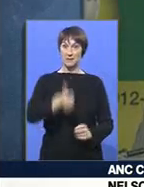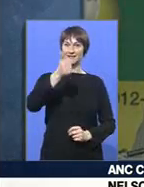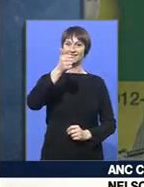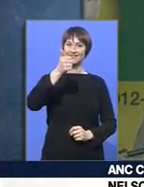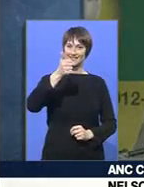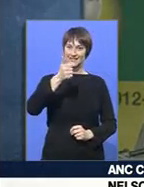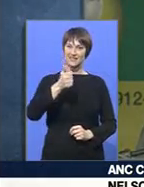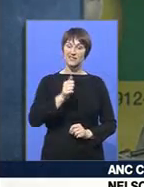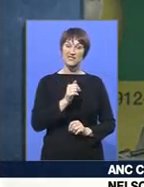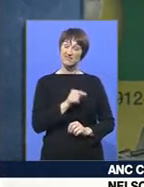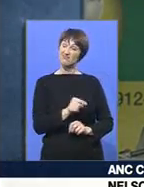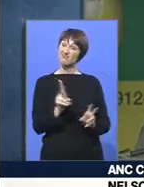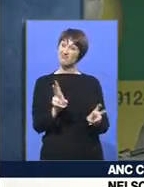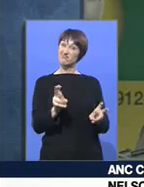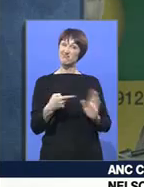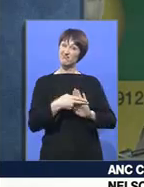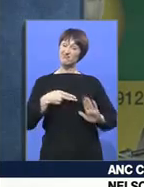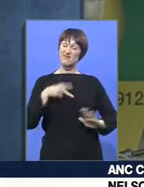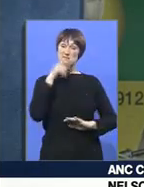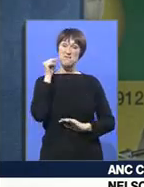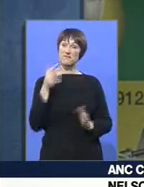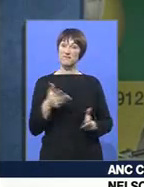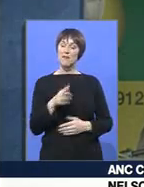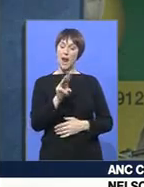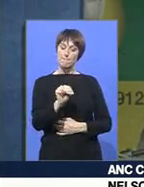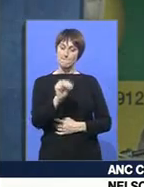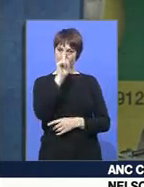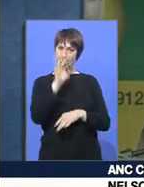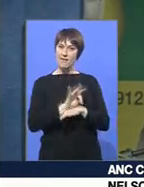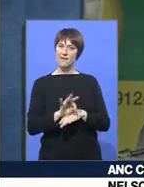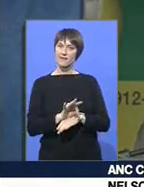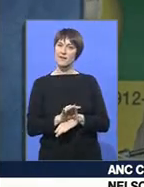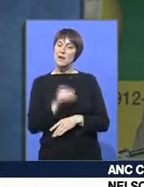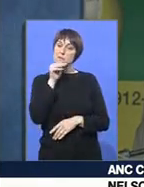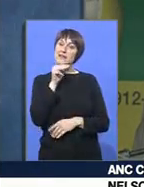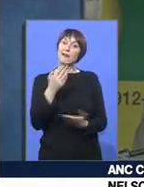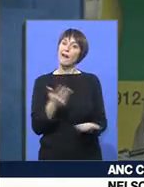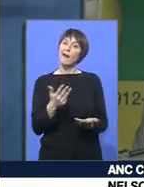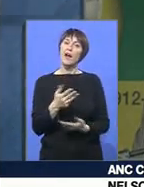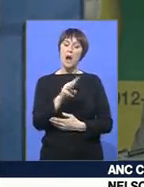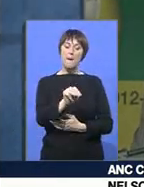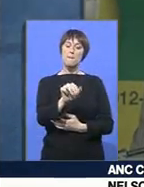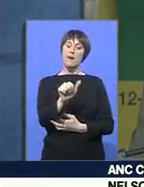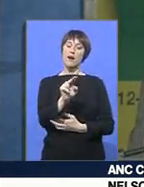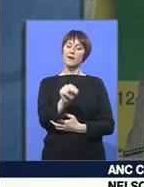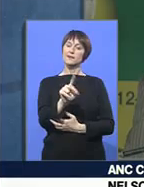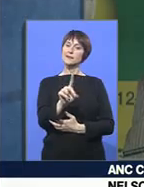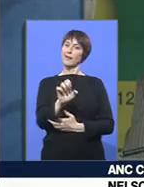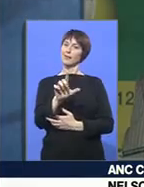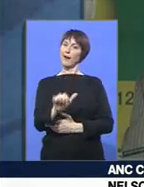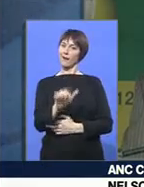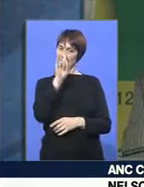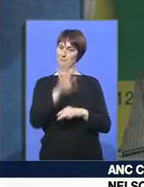It was called M-Plan, named after him. In other words, Mandela Plan, because he drew up the